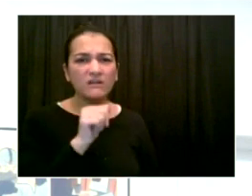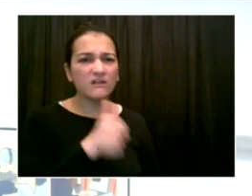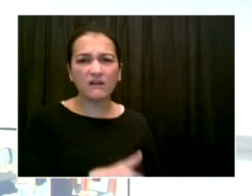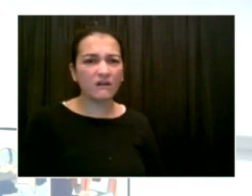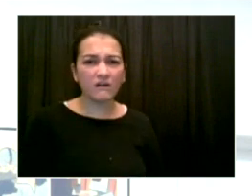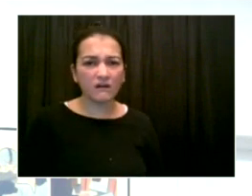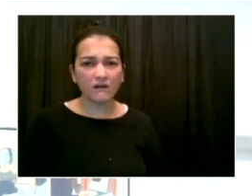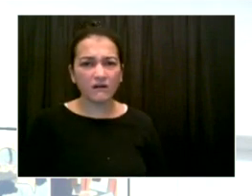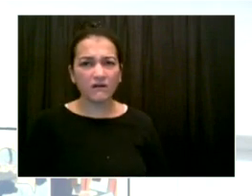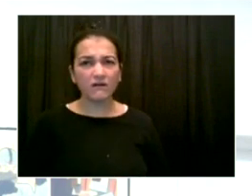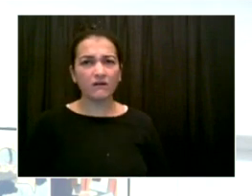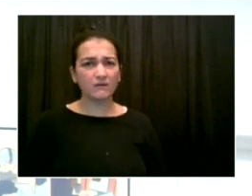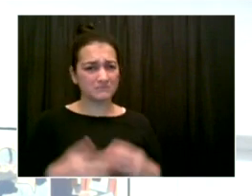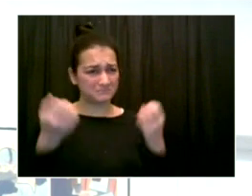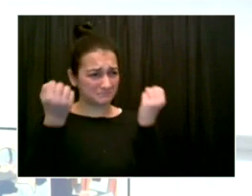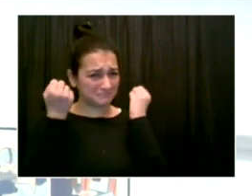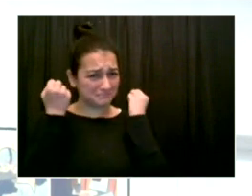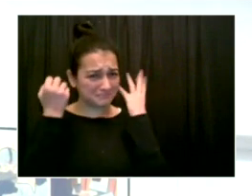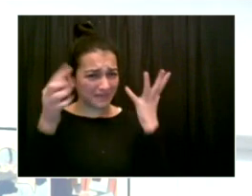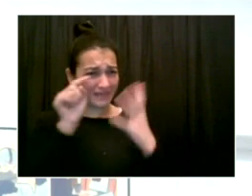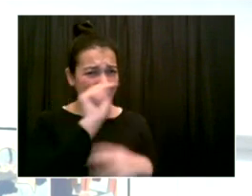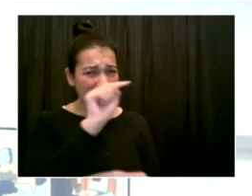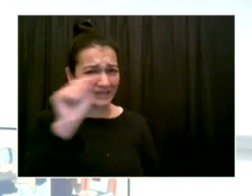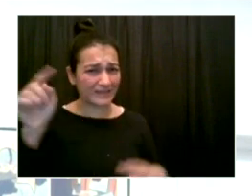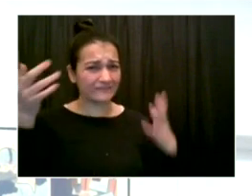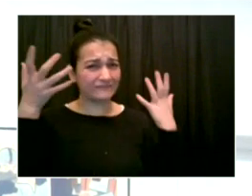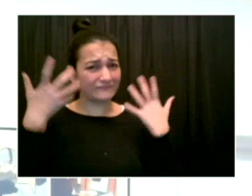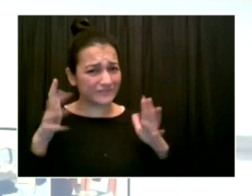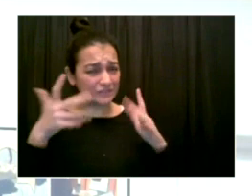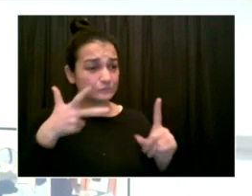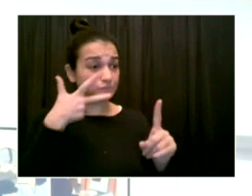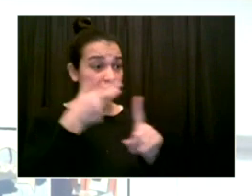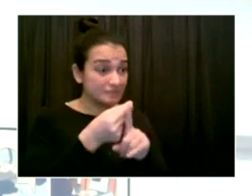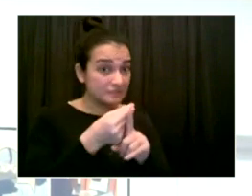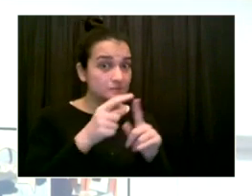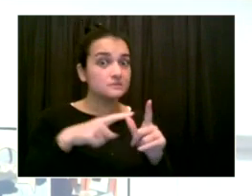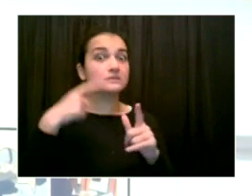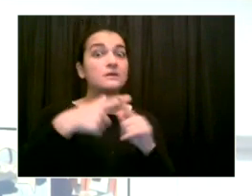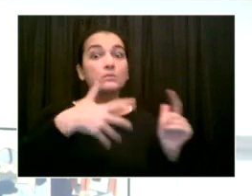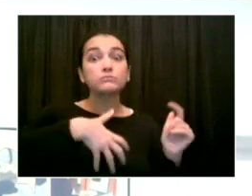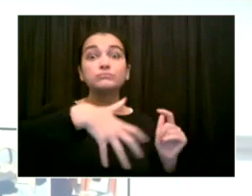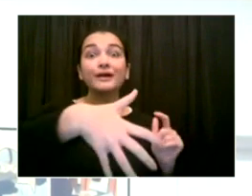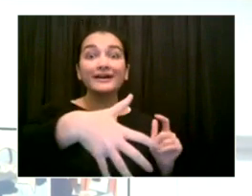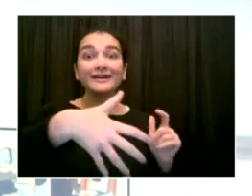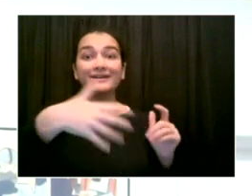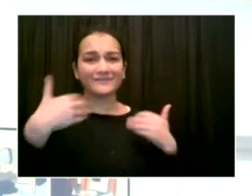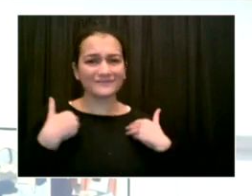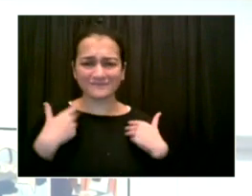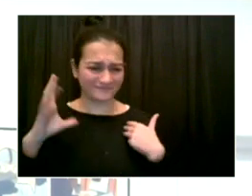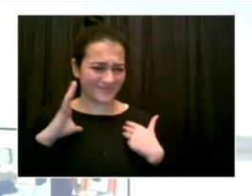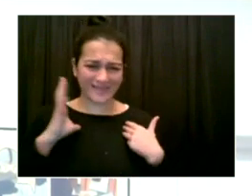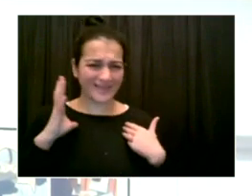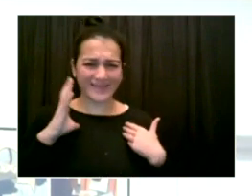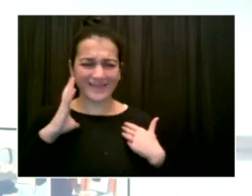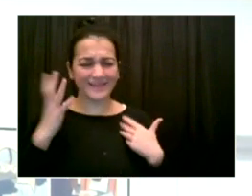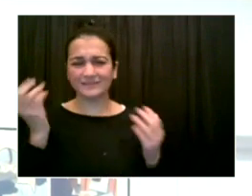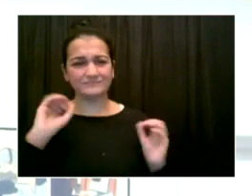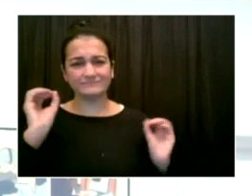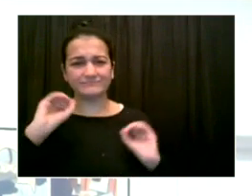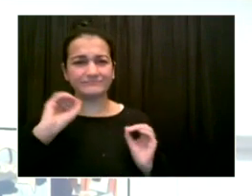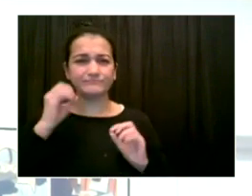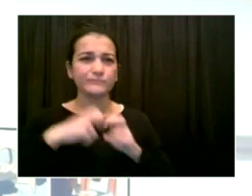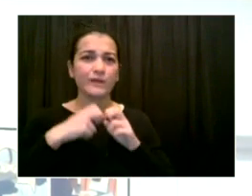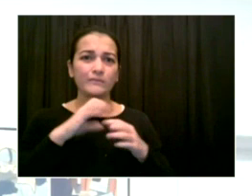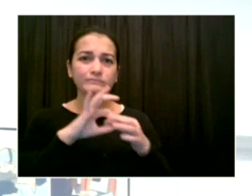Sir, as you know, I'm the father of a young child myself, and I don't take anything for granted when it comes to New Yorkers who are aiming to grow